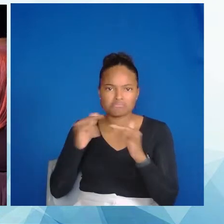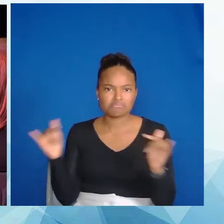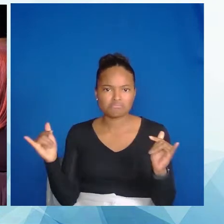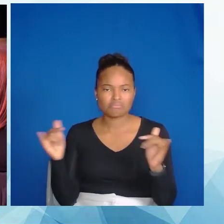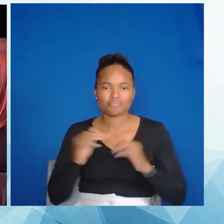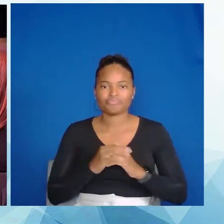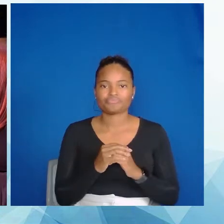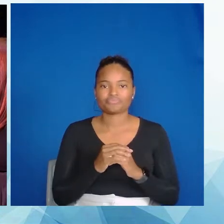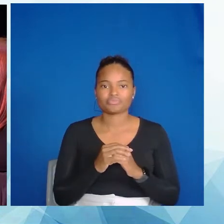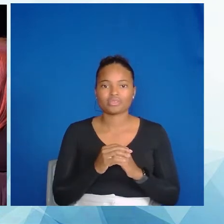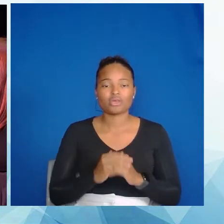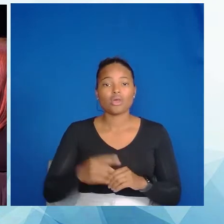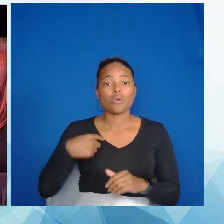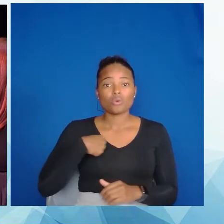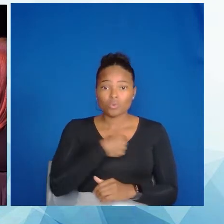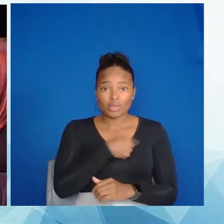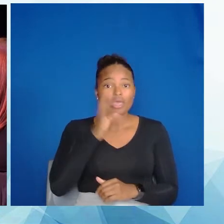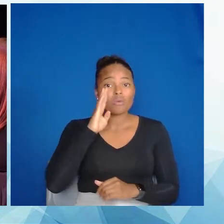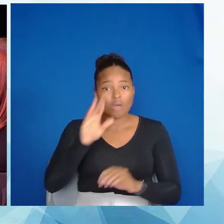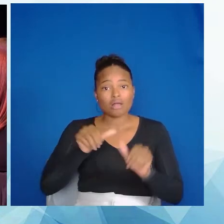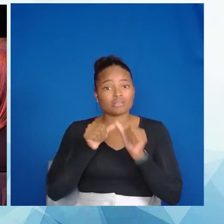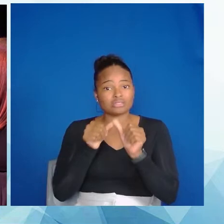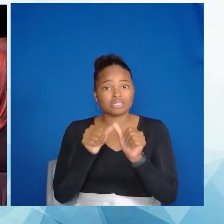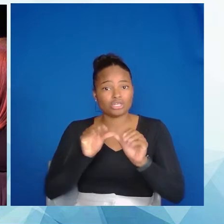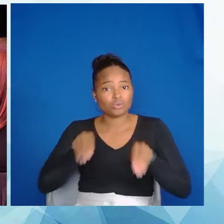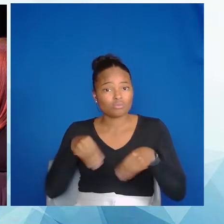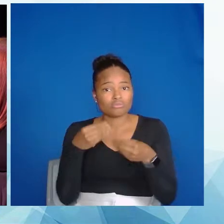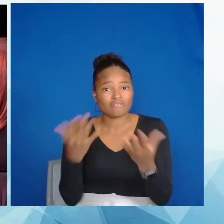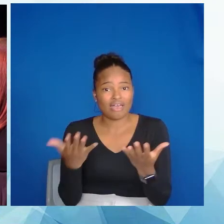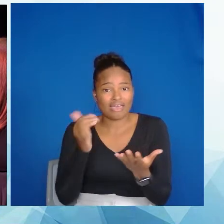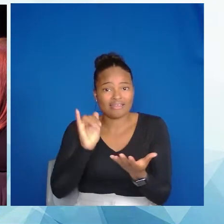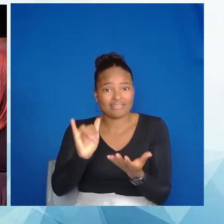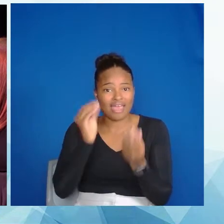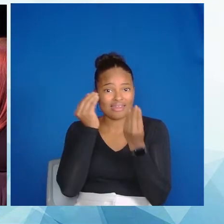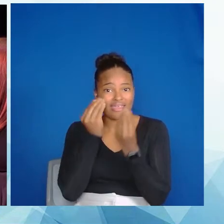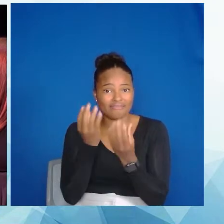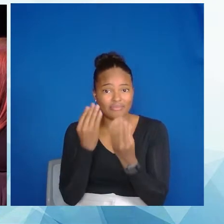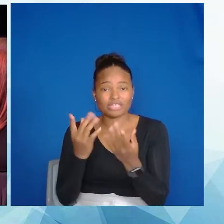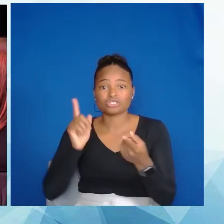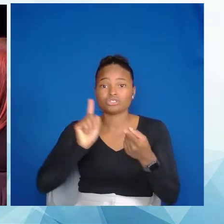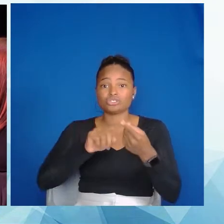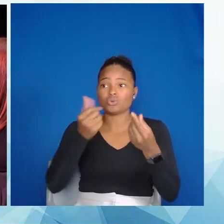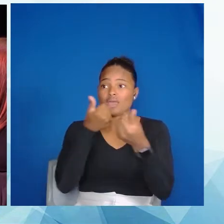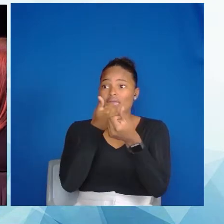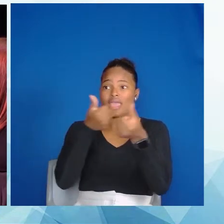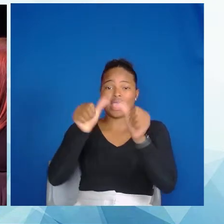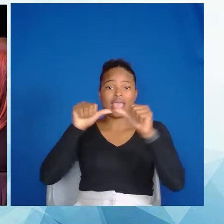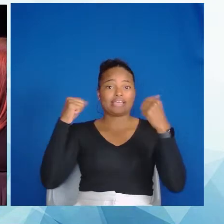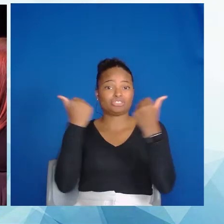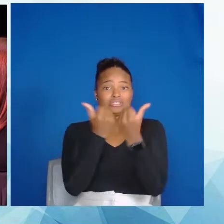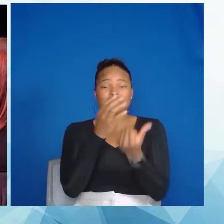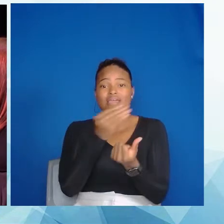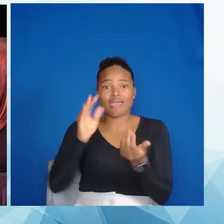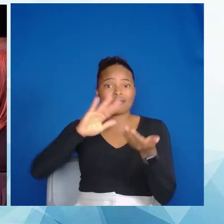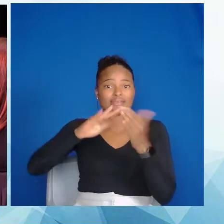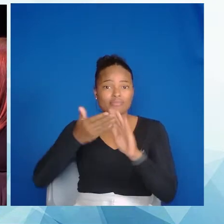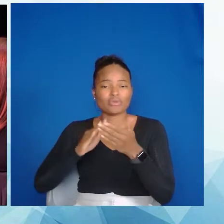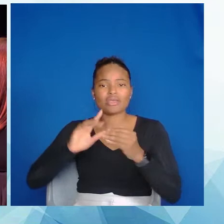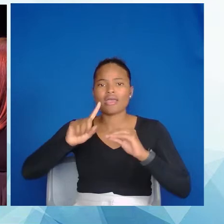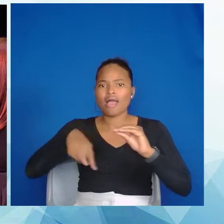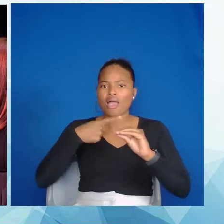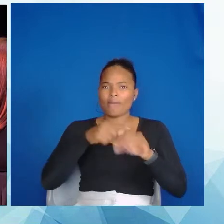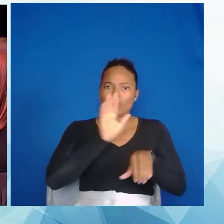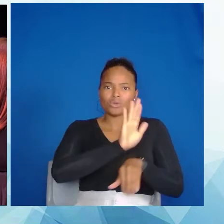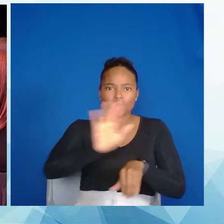will continue to provide that information to our agency and community about the work that you do and who you